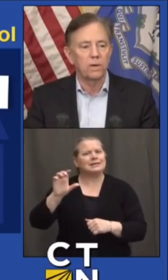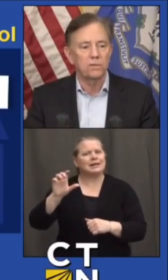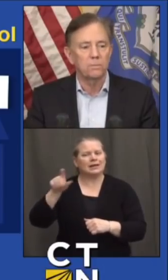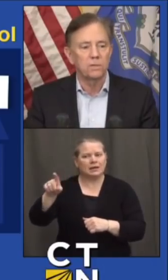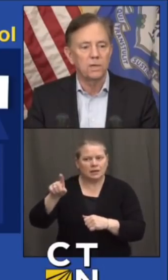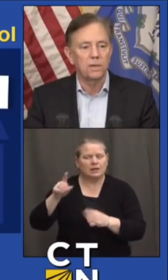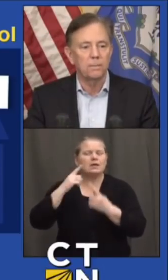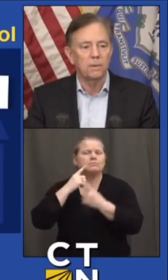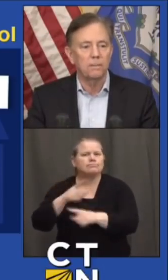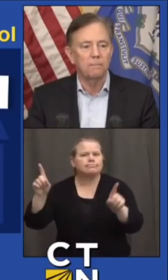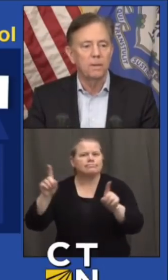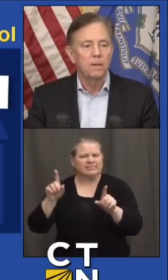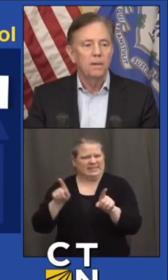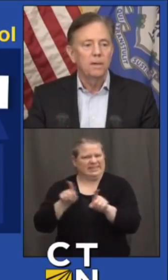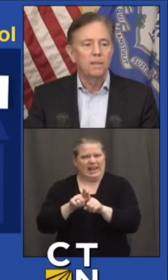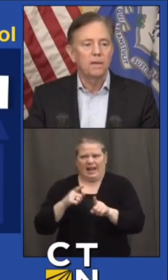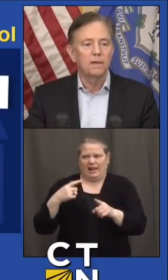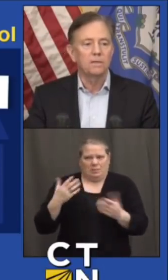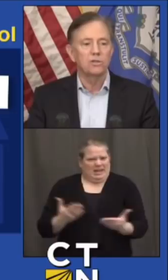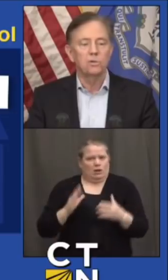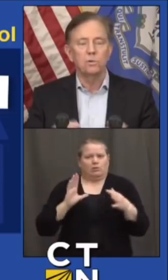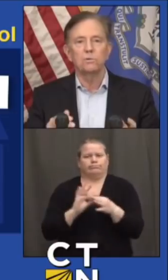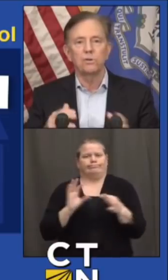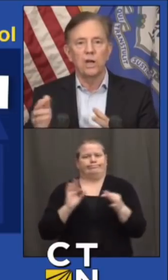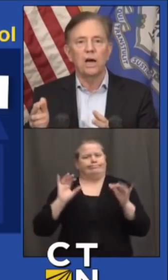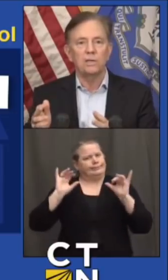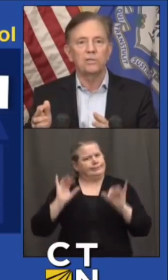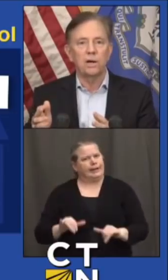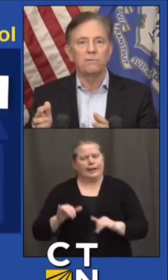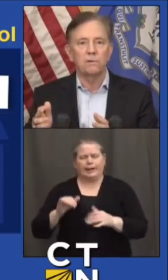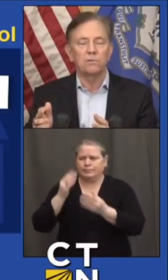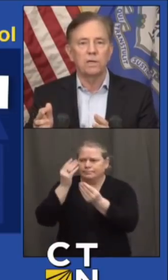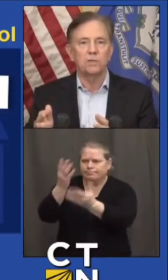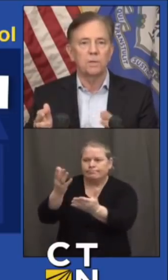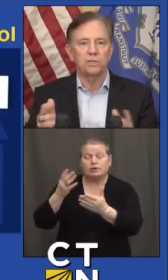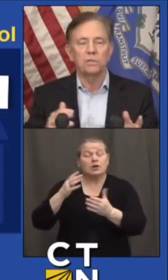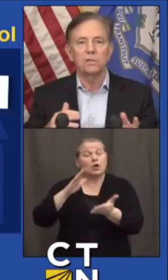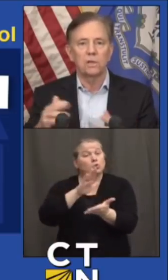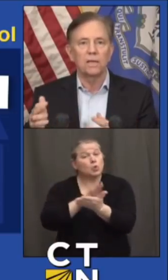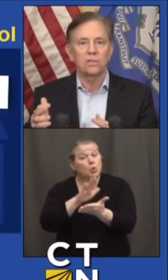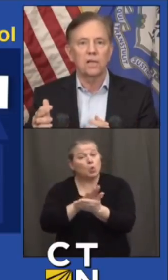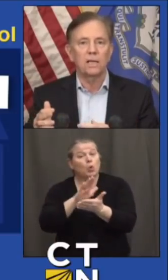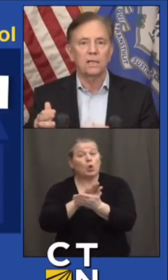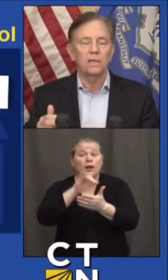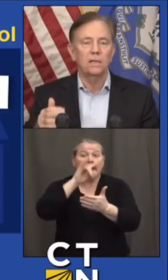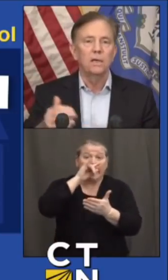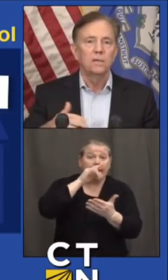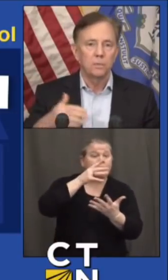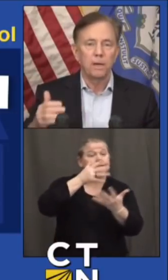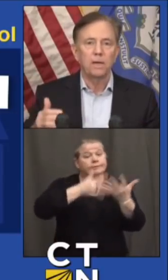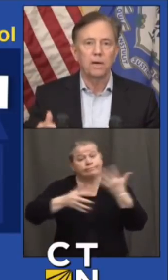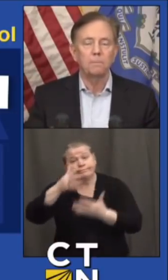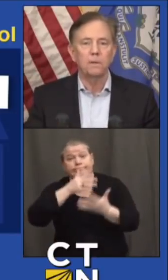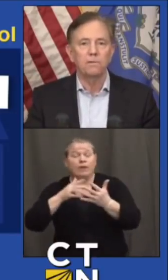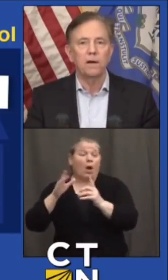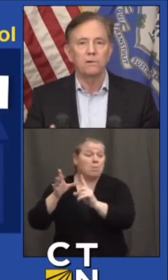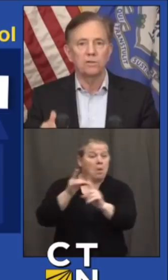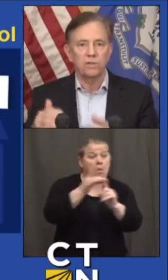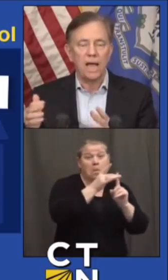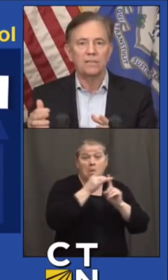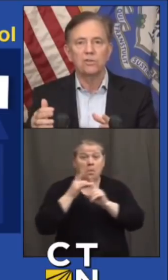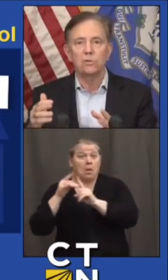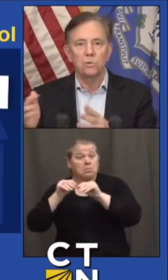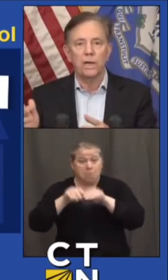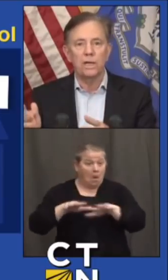for quite some time, that schools are not a driver of transmission. You're less likely to pick up the